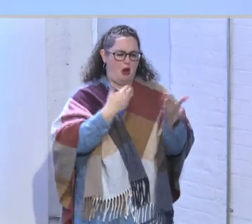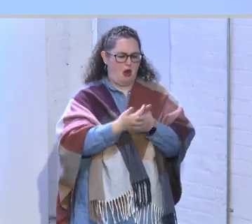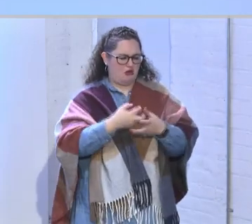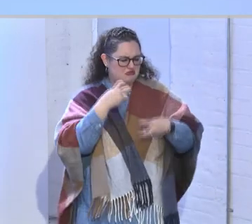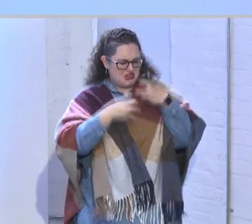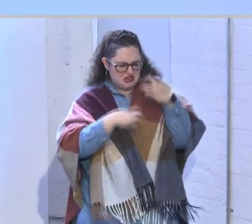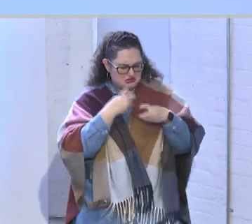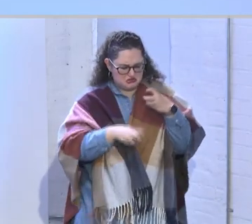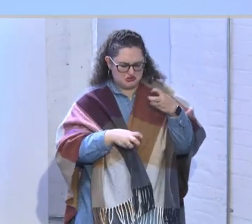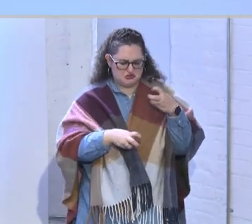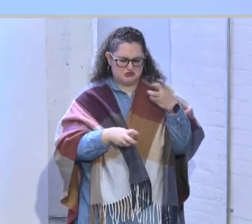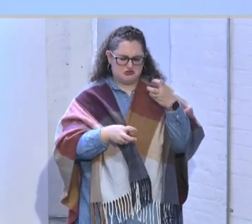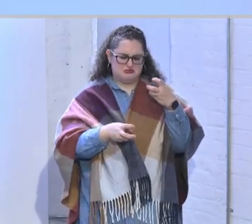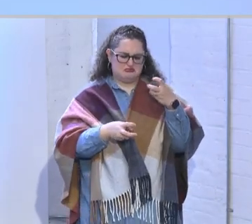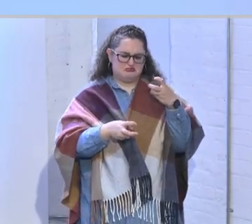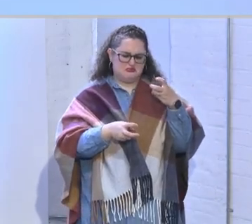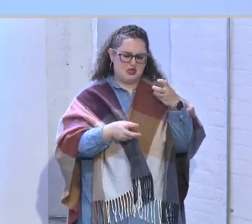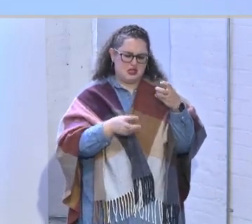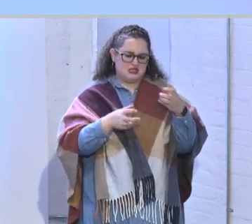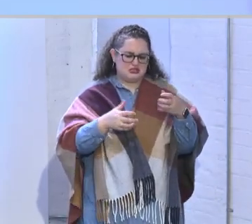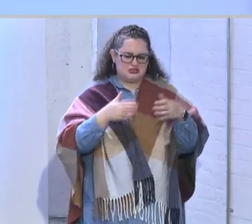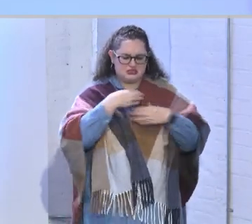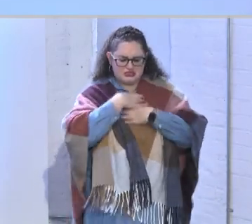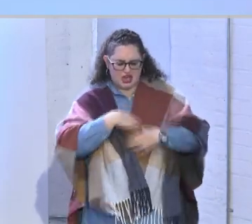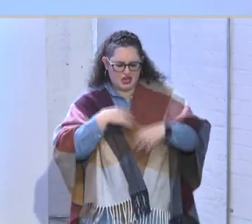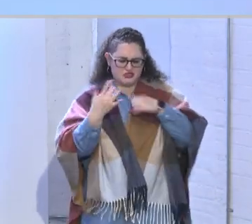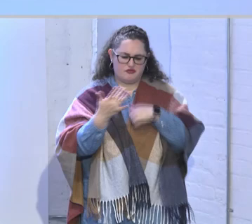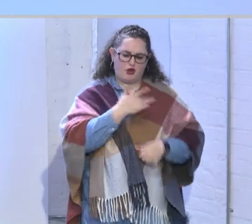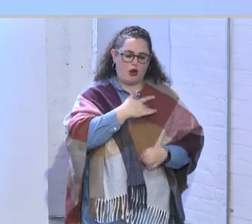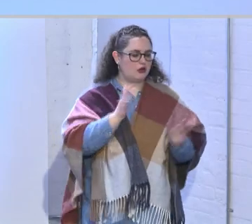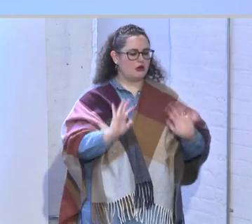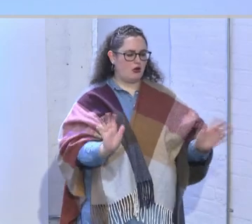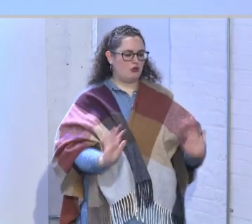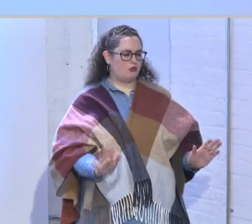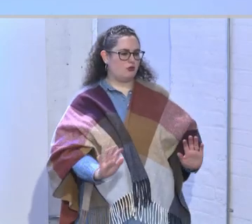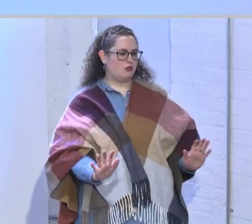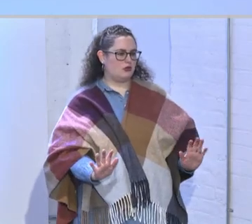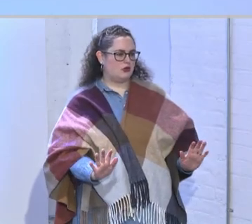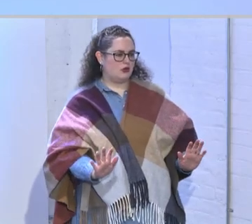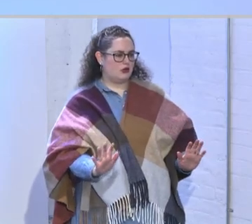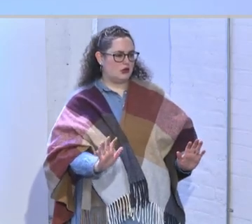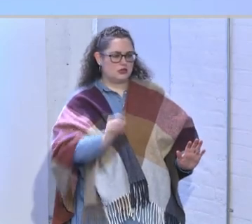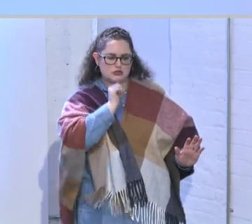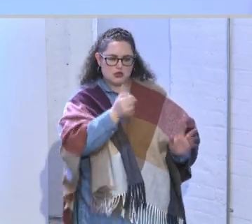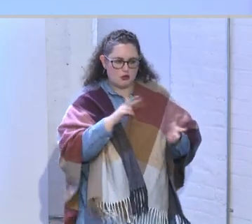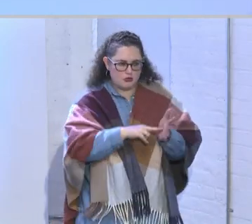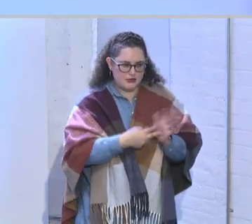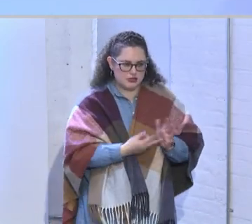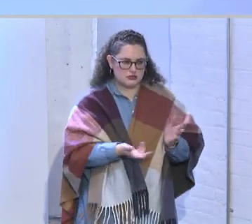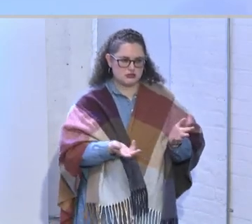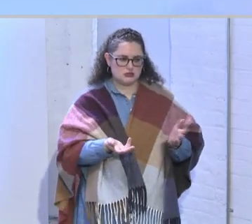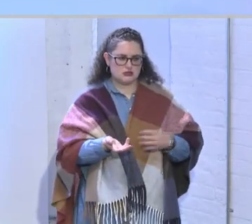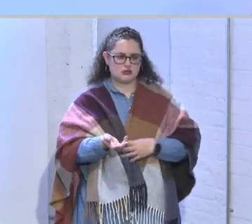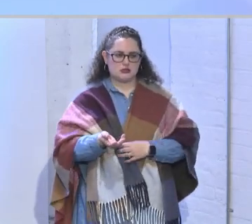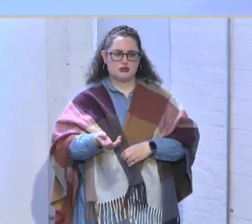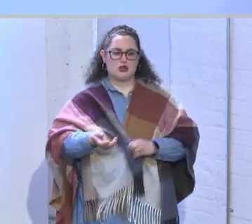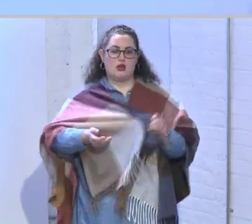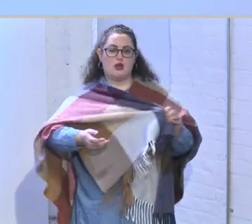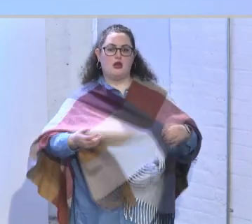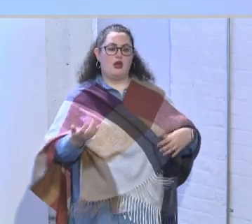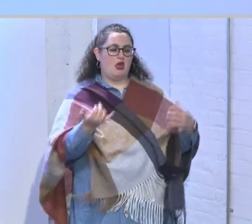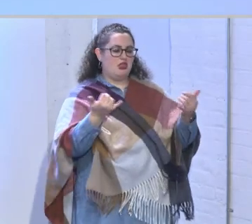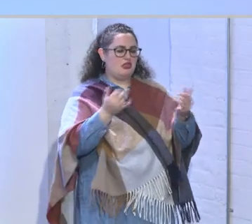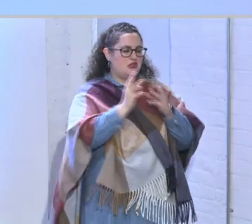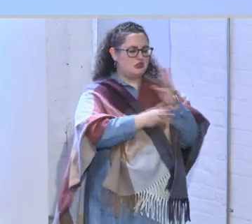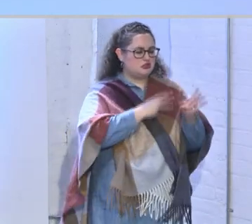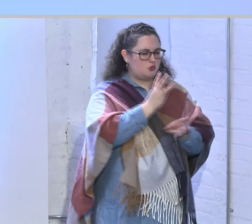the dreams and all the desires of your heart. Can I just say this as we start out on this little journey? This world, this purpose